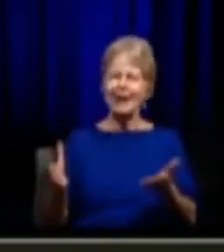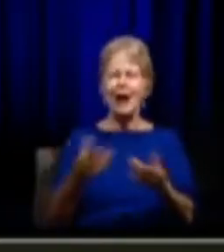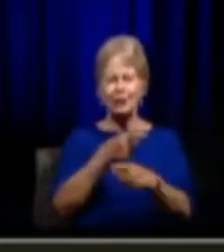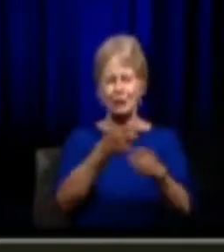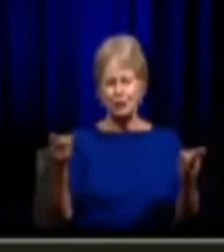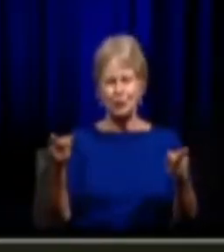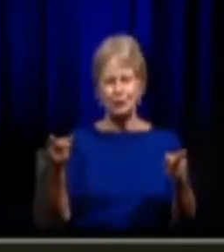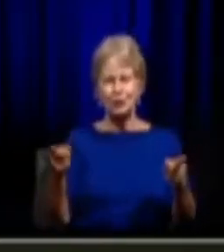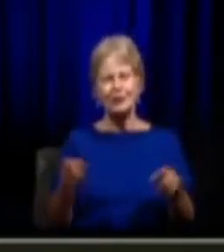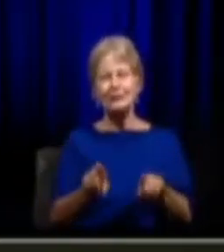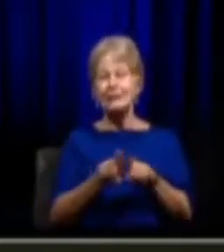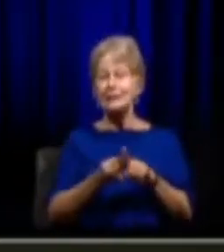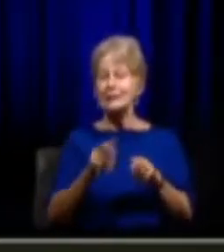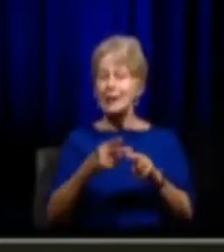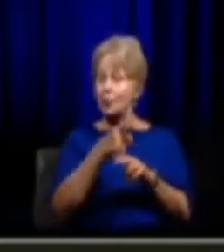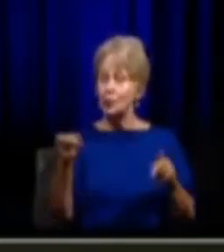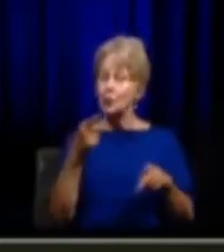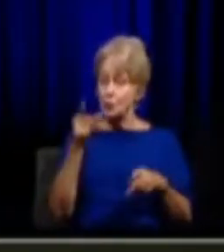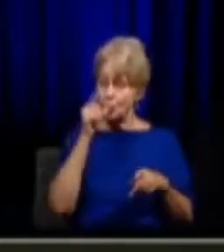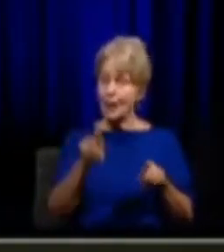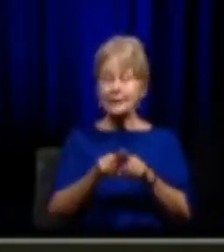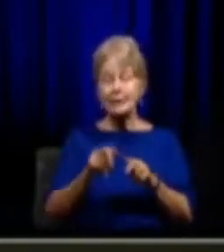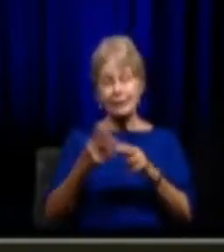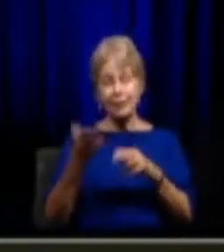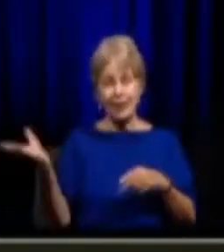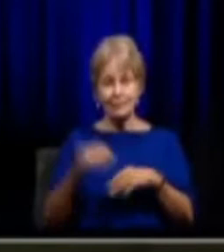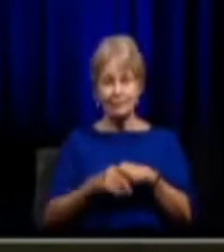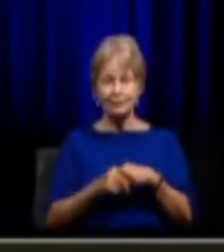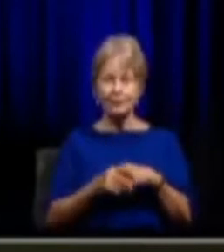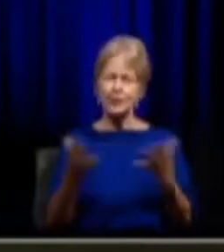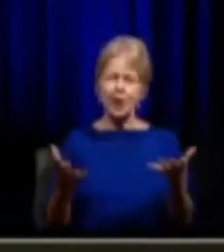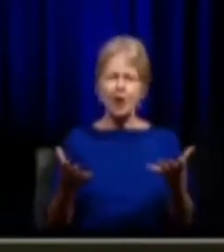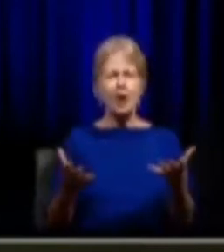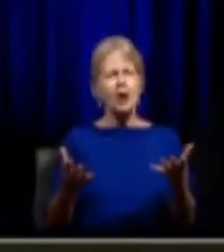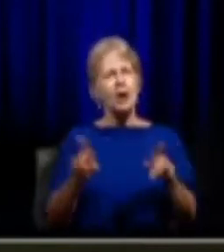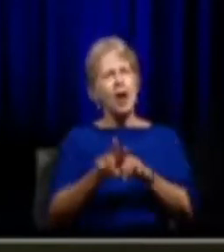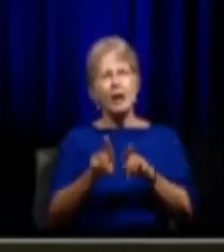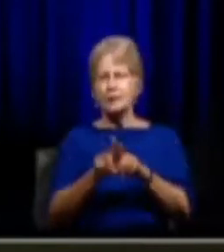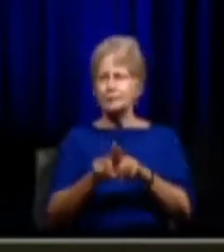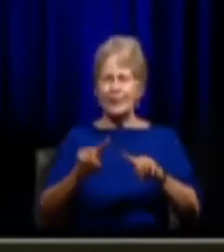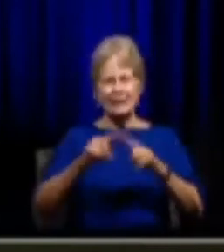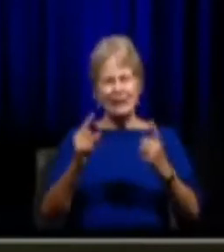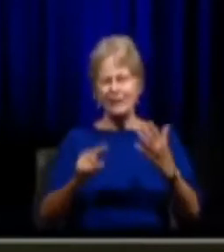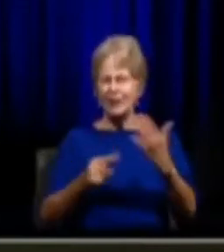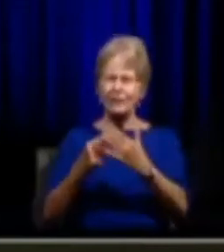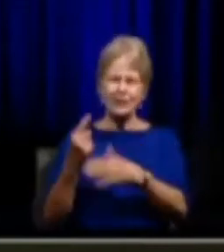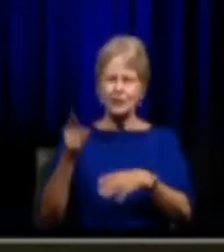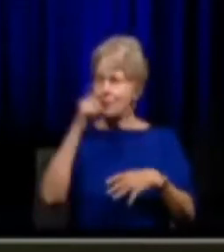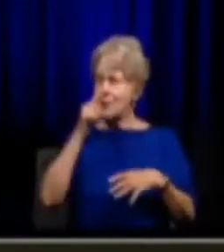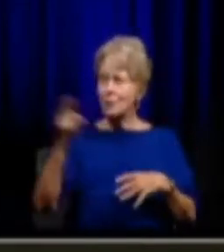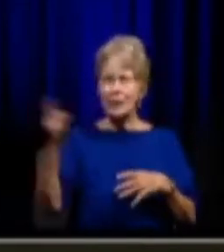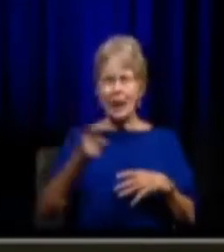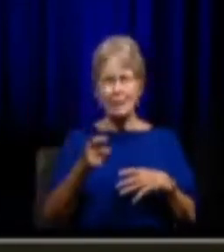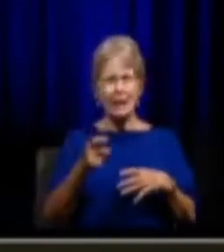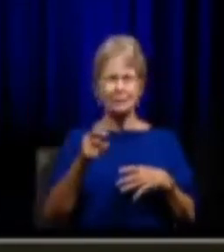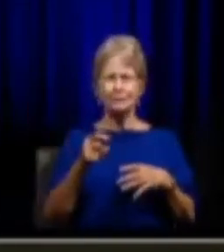same for you. I have had so many conversations recently at different events, and I guess it's people coming back from COVID, but also people coming